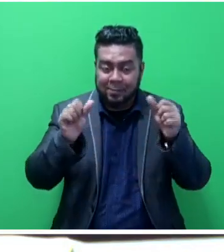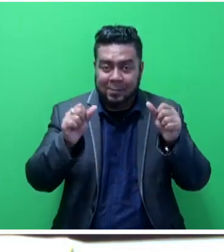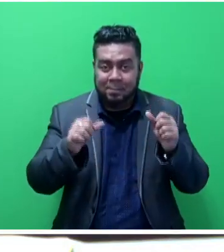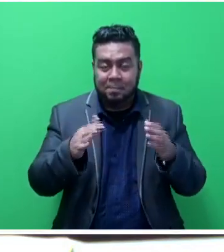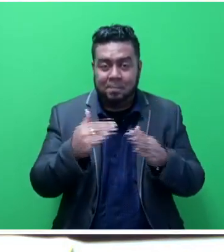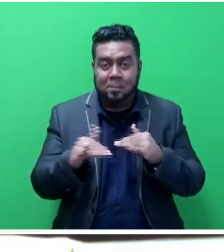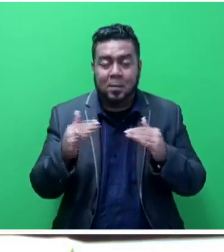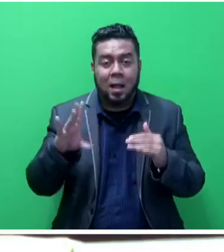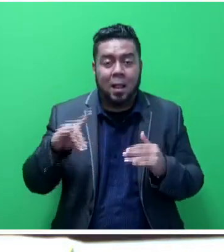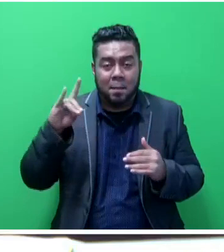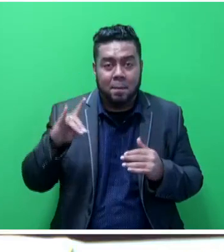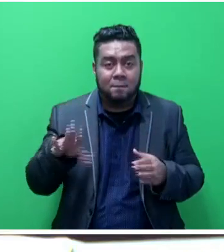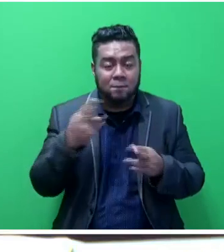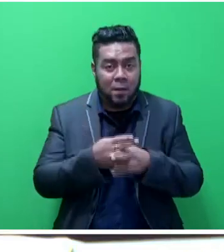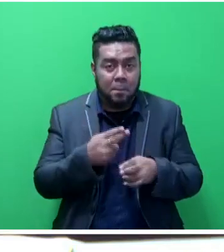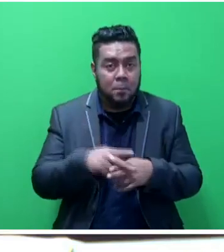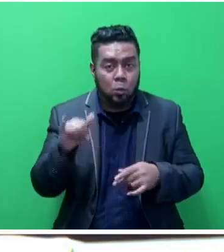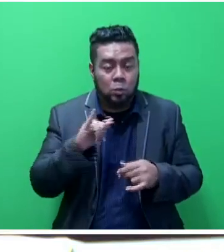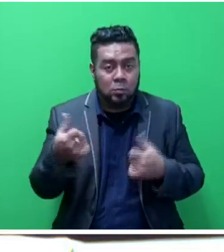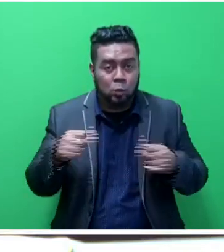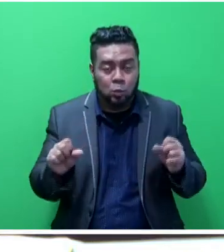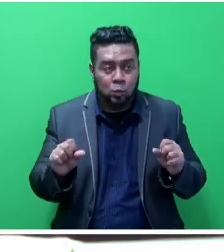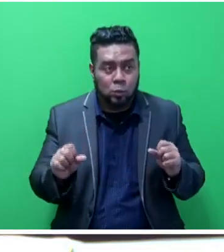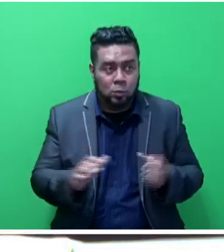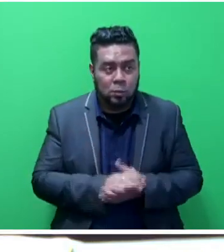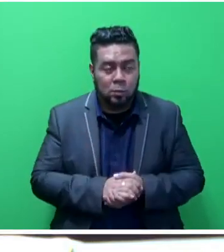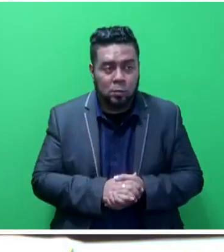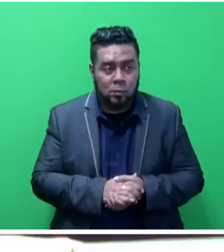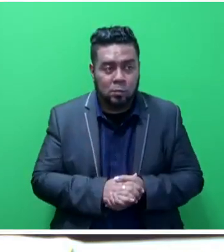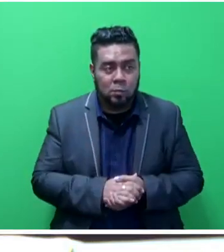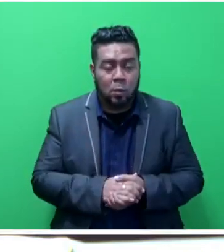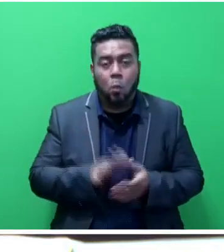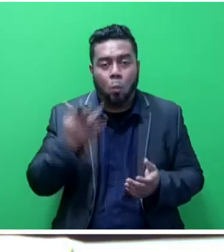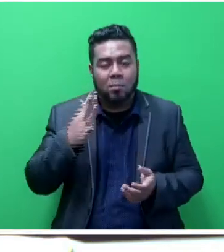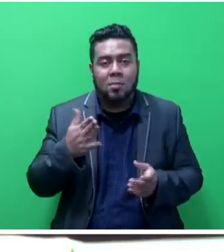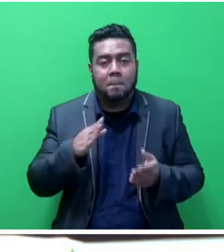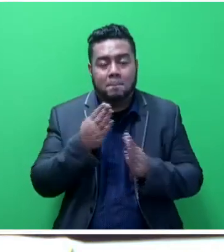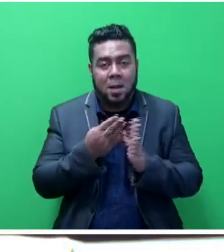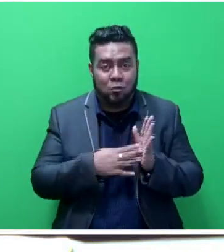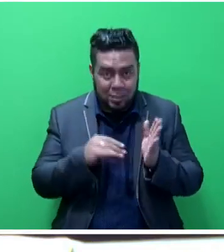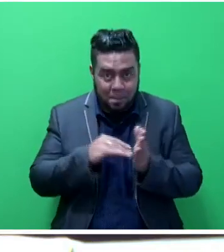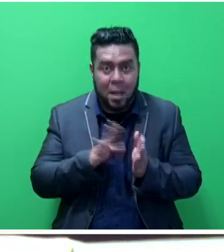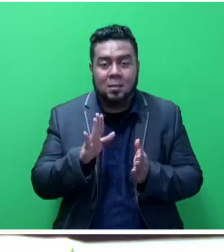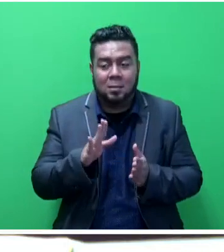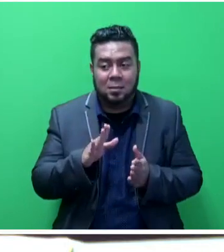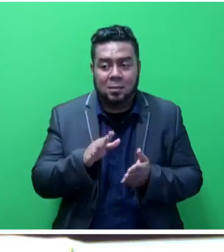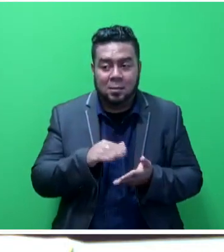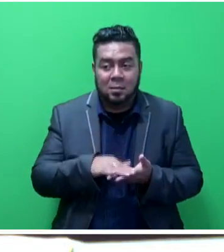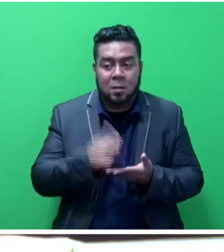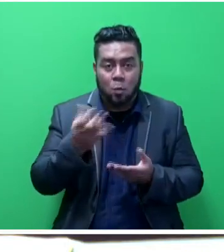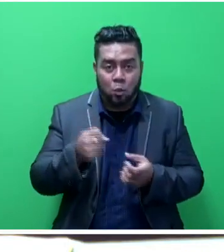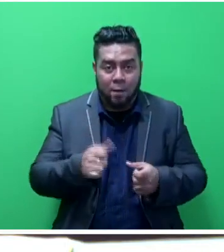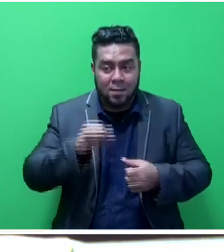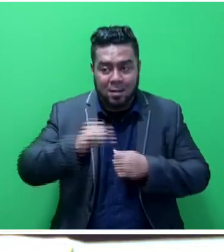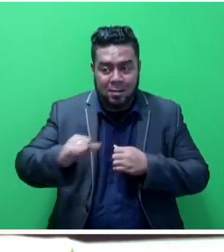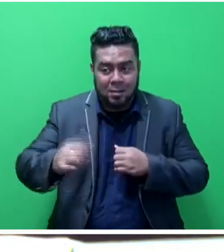in livestock farming, which will be utilized immediately once the budget is passed. We will be advertising to provide